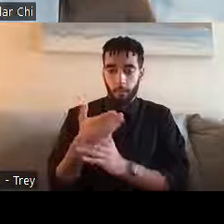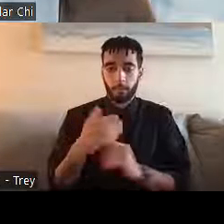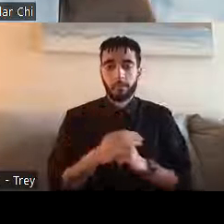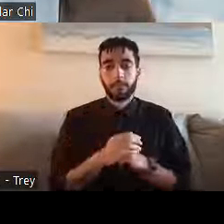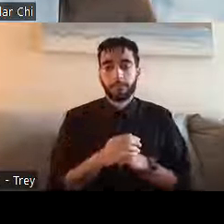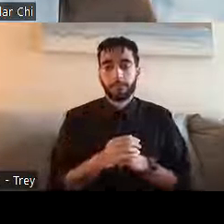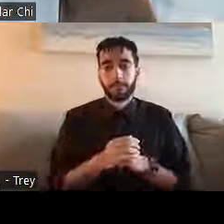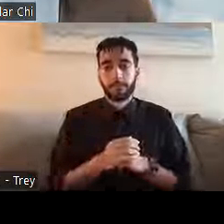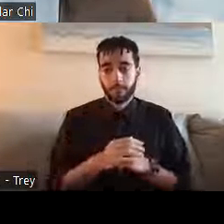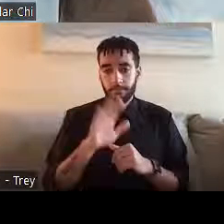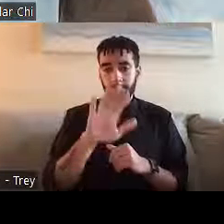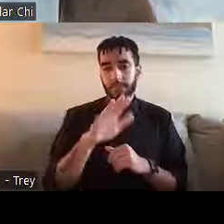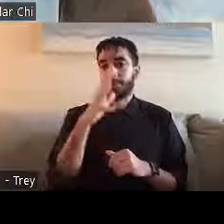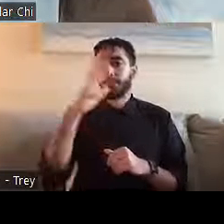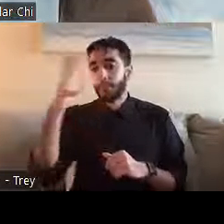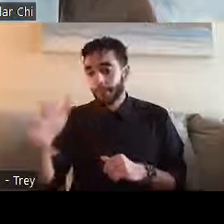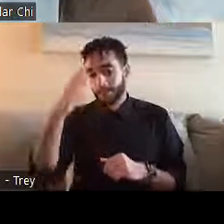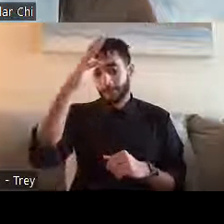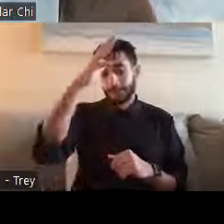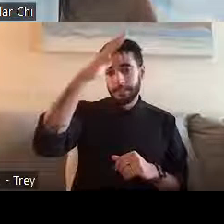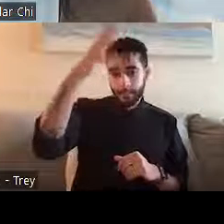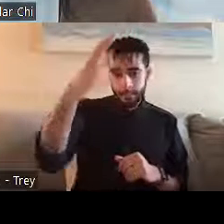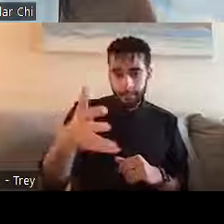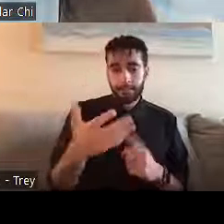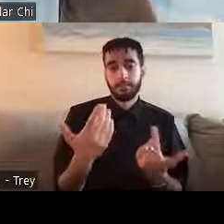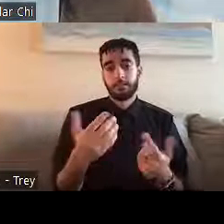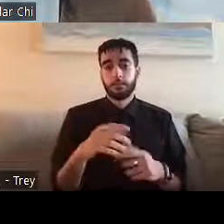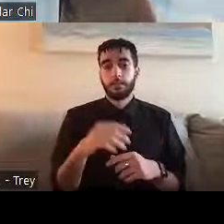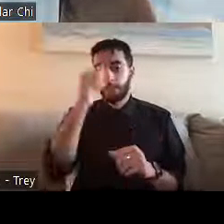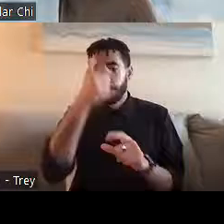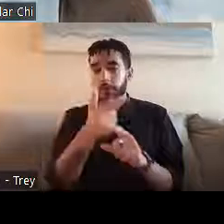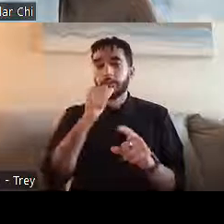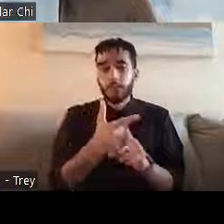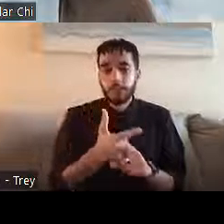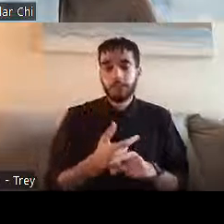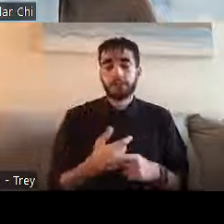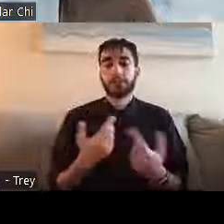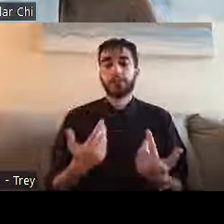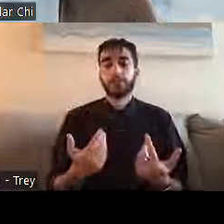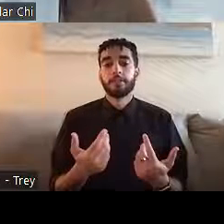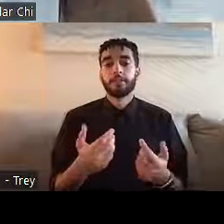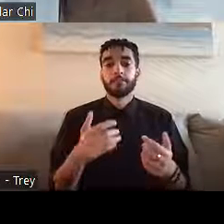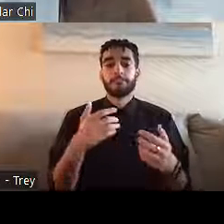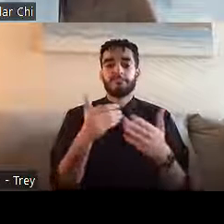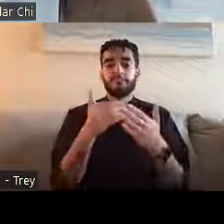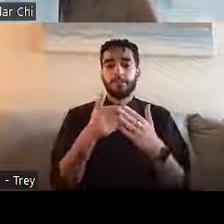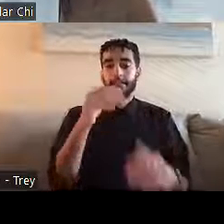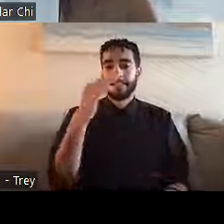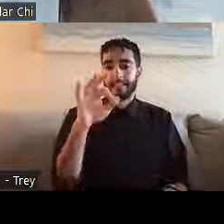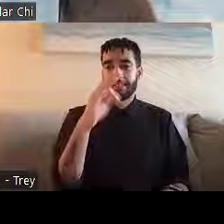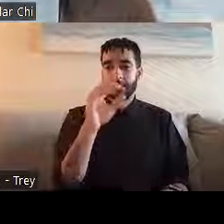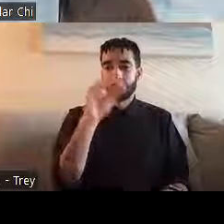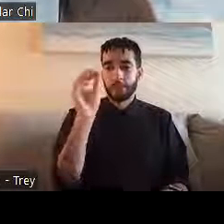would be the grandparents, siblings, and sibling spouses. We also have nearly 19% that